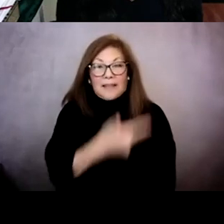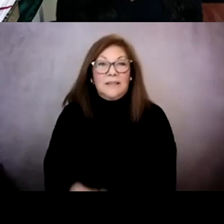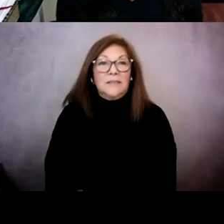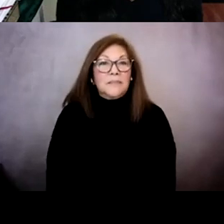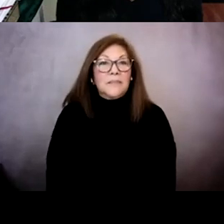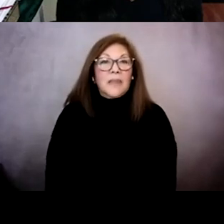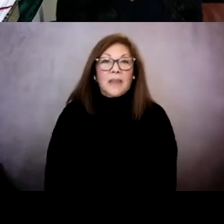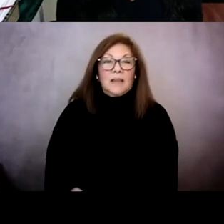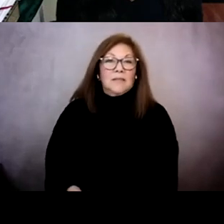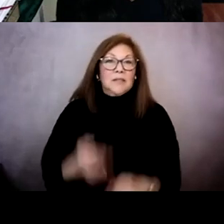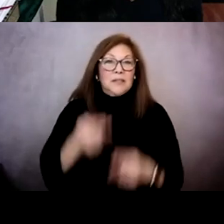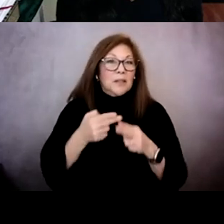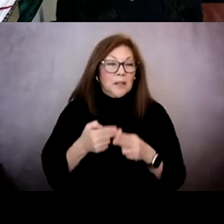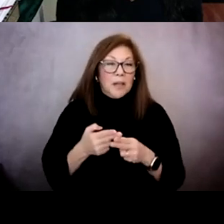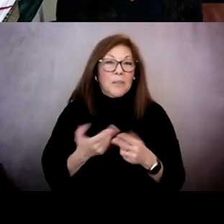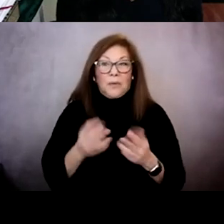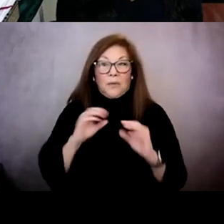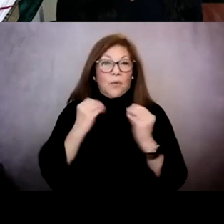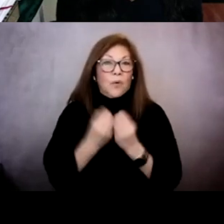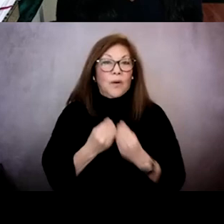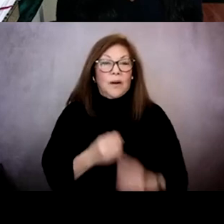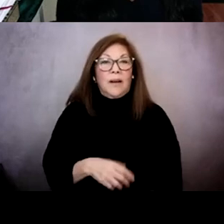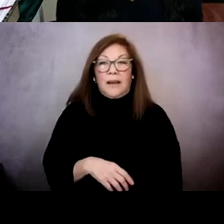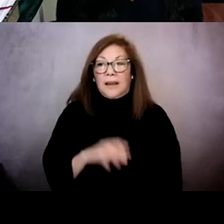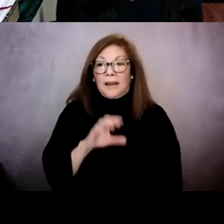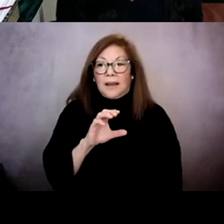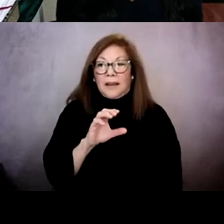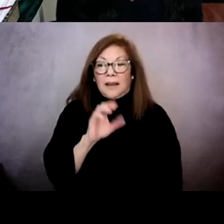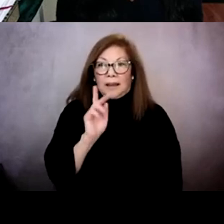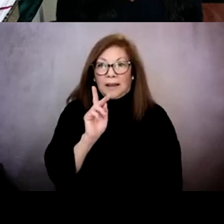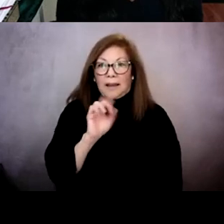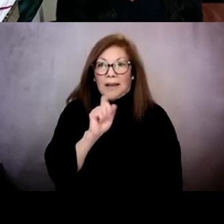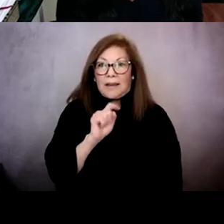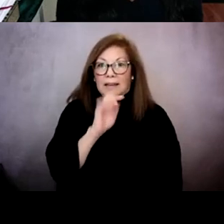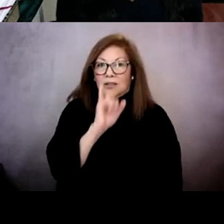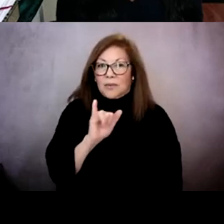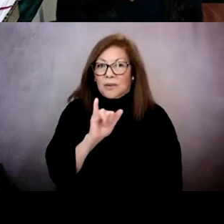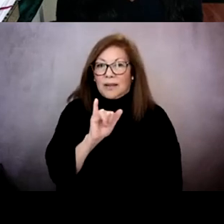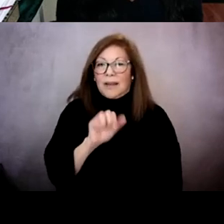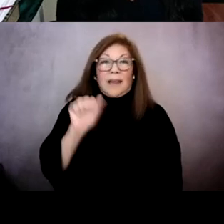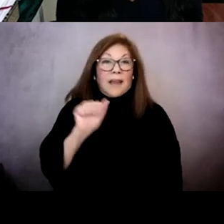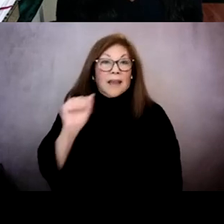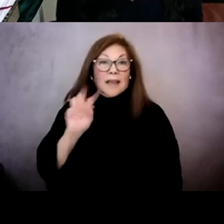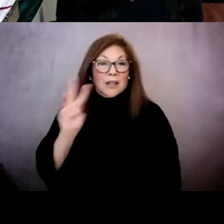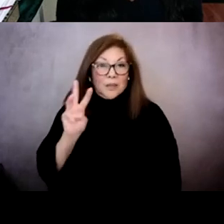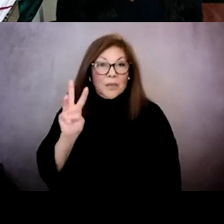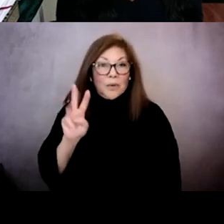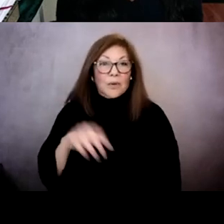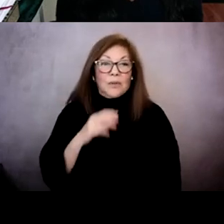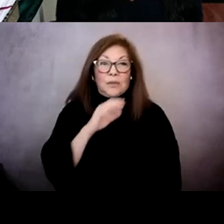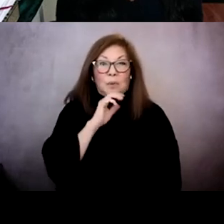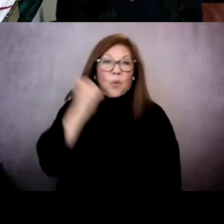Yeah, I'll just name a couple of orgs. Kearney Street Workshop, along with AAWW is one of, you know, our oldest,